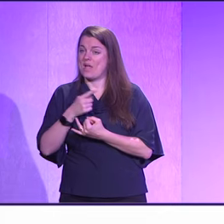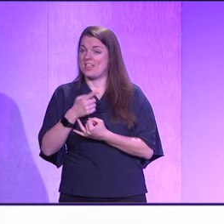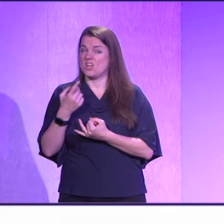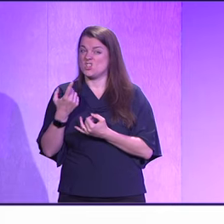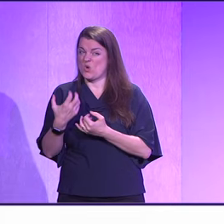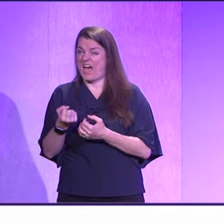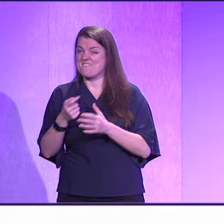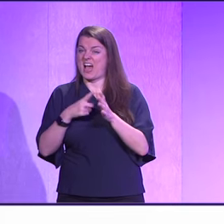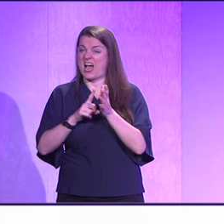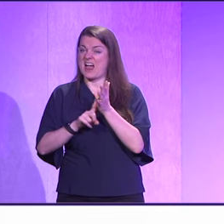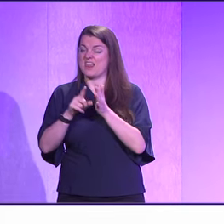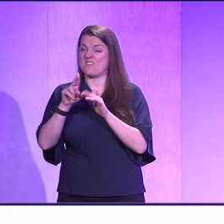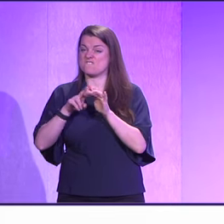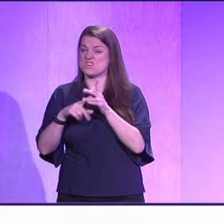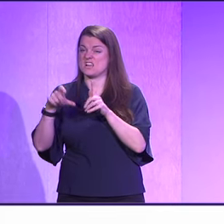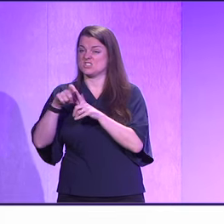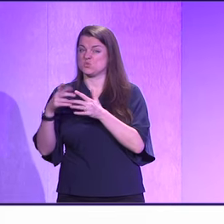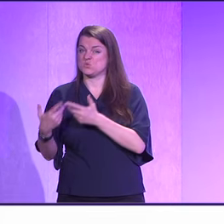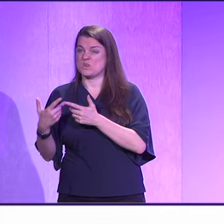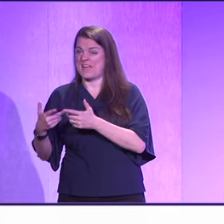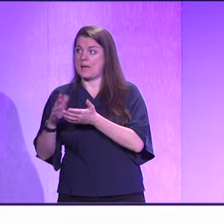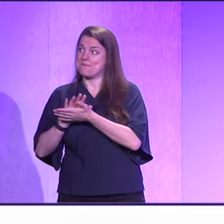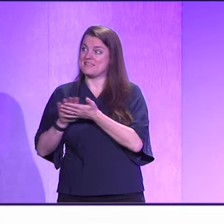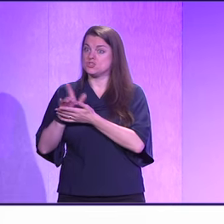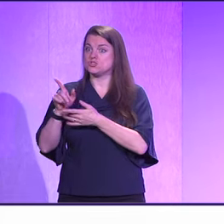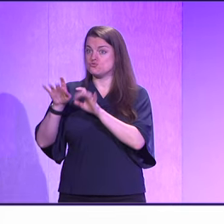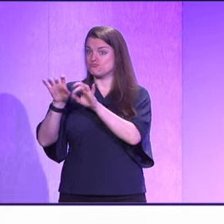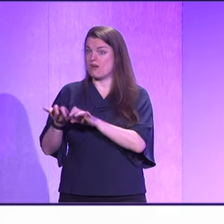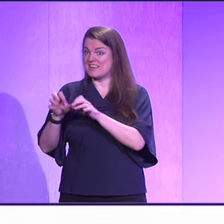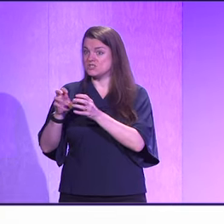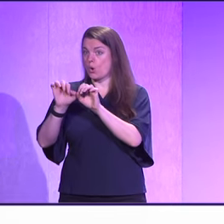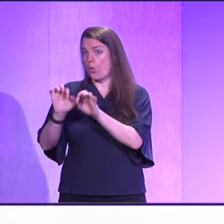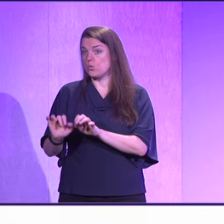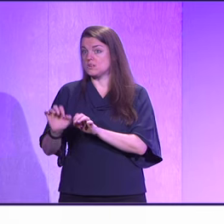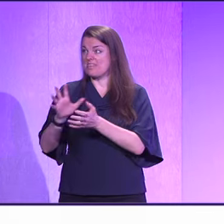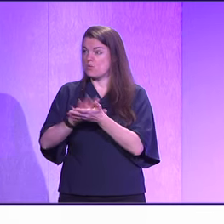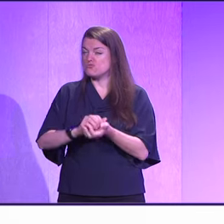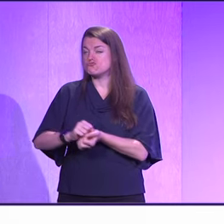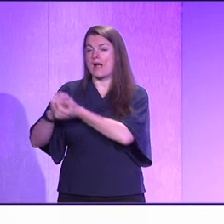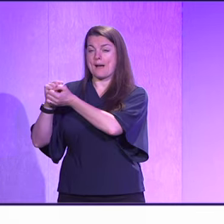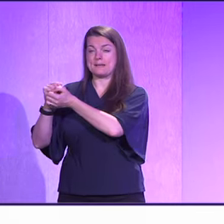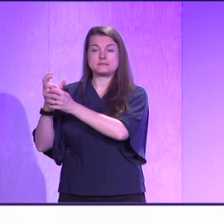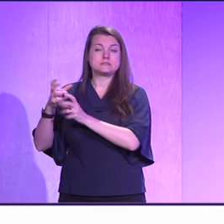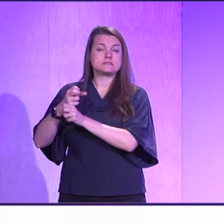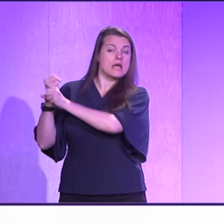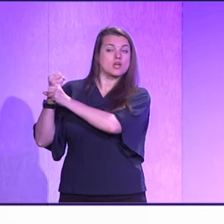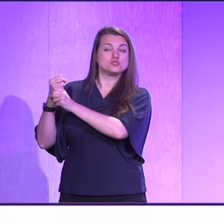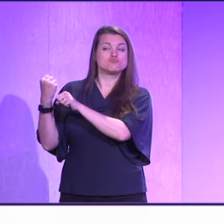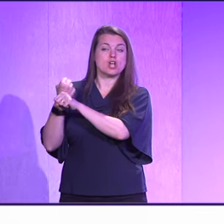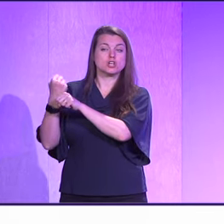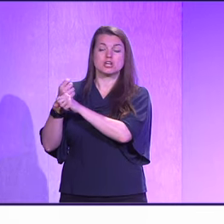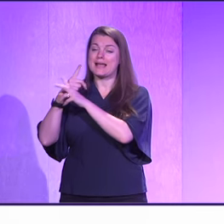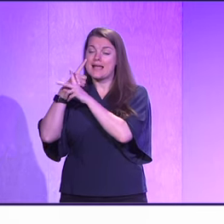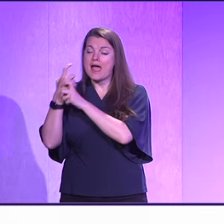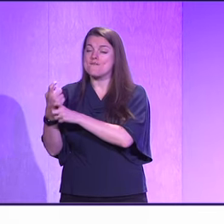you've got a person, you've got a personal assistant. You write code and they are gonna grab your code and take it to production and care for it and cuddle